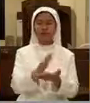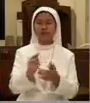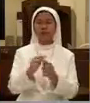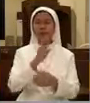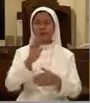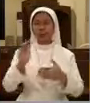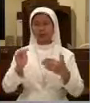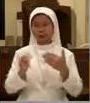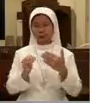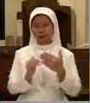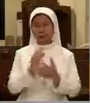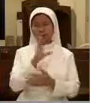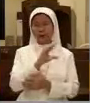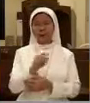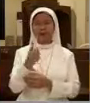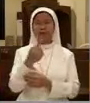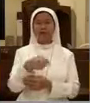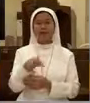And the refugees